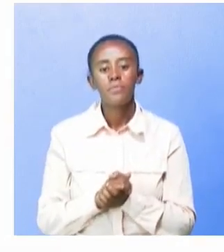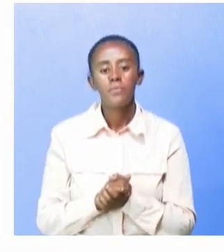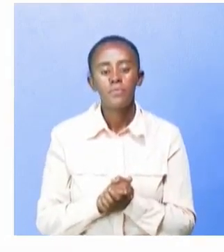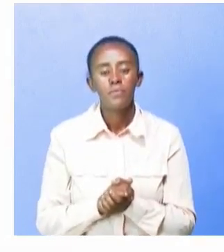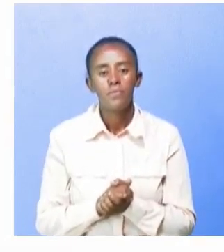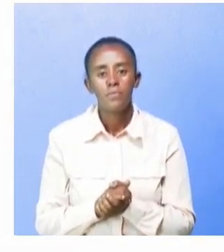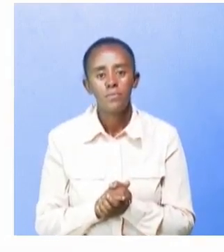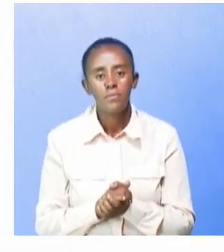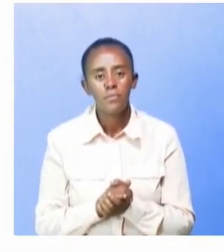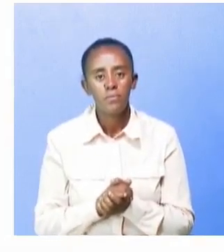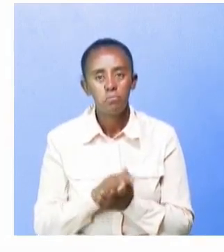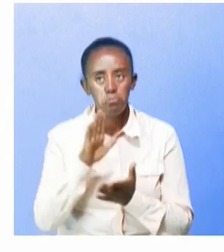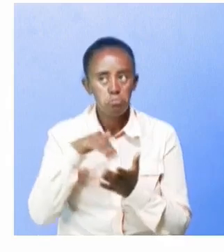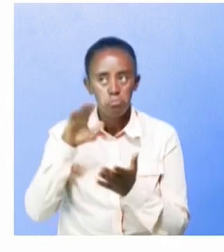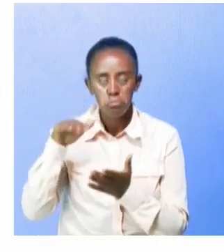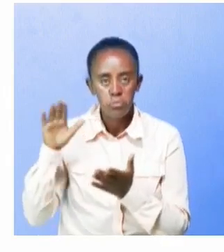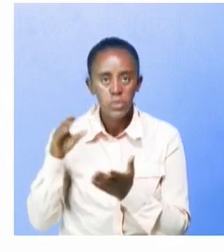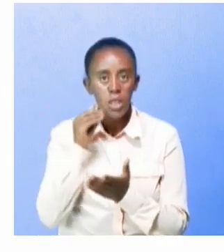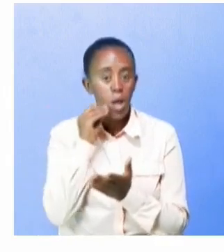the house